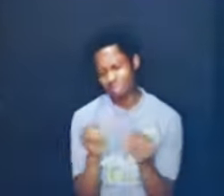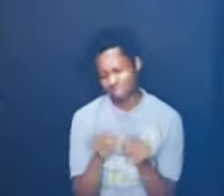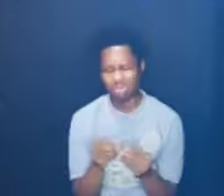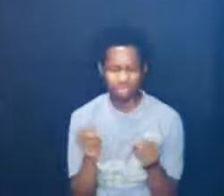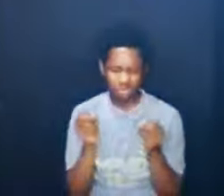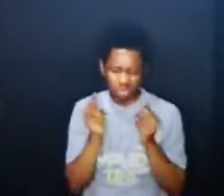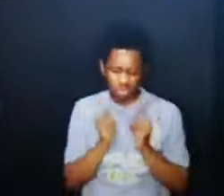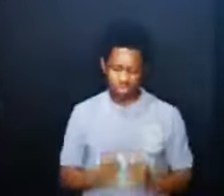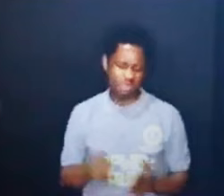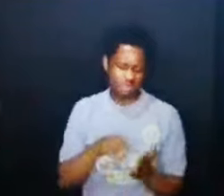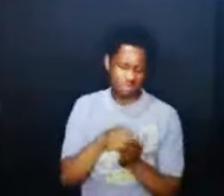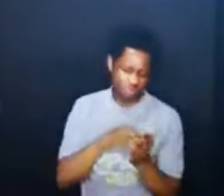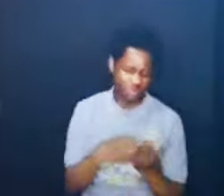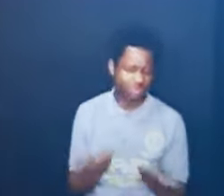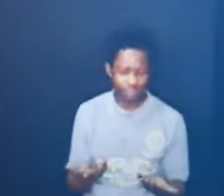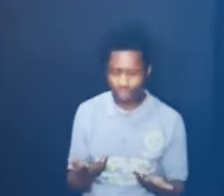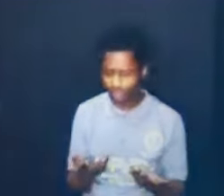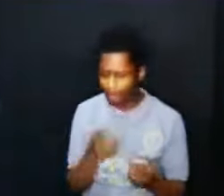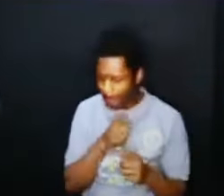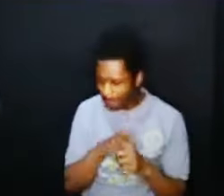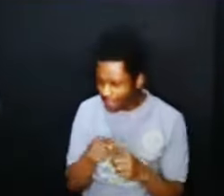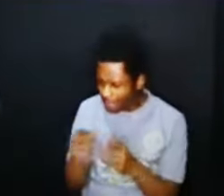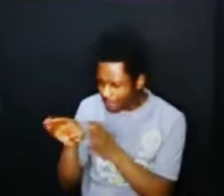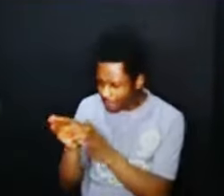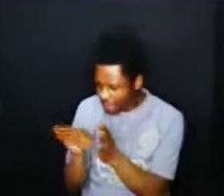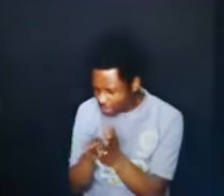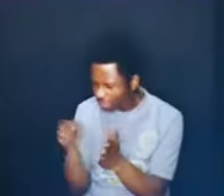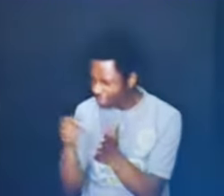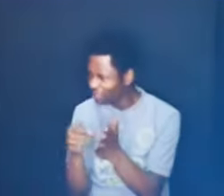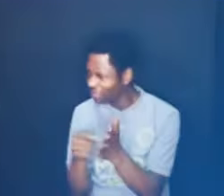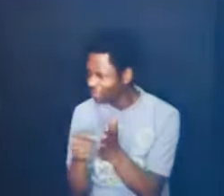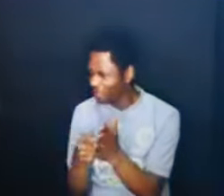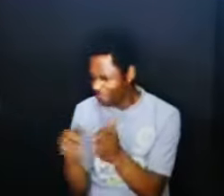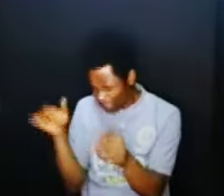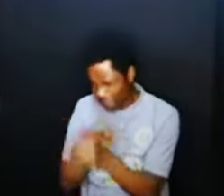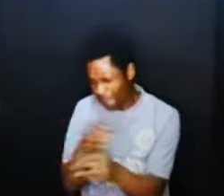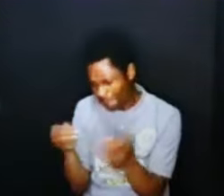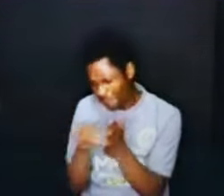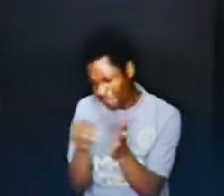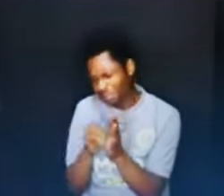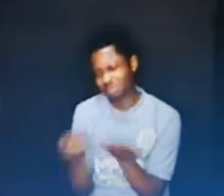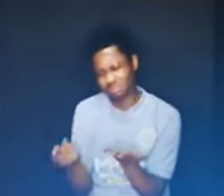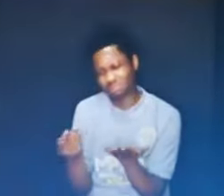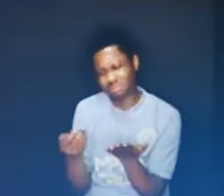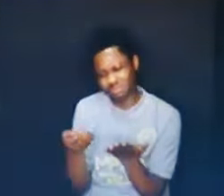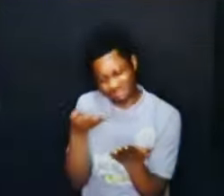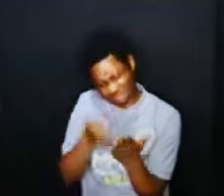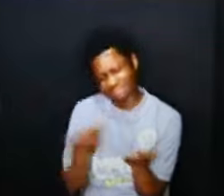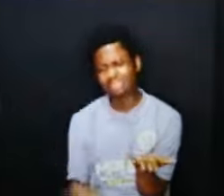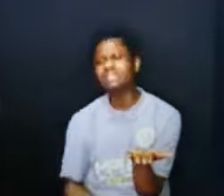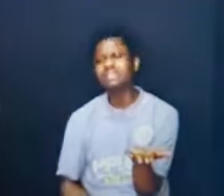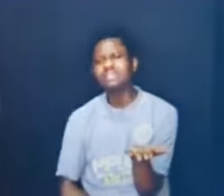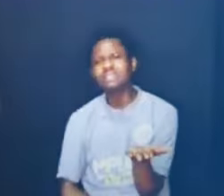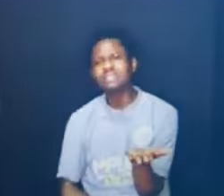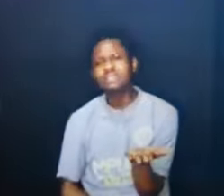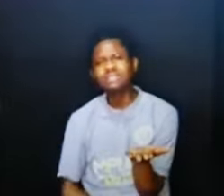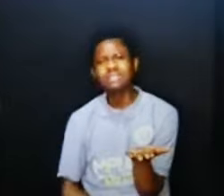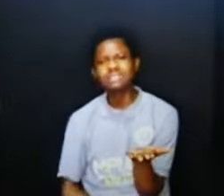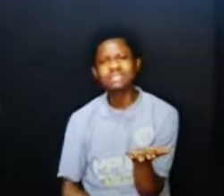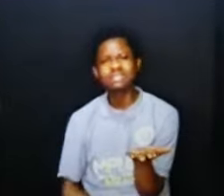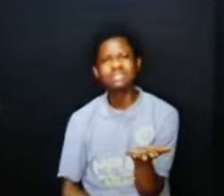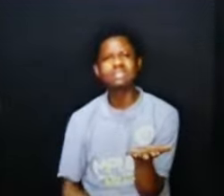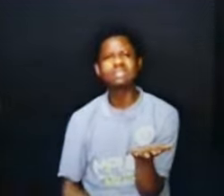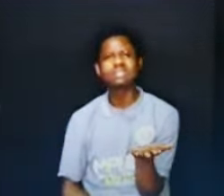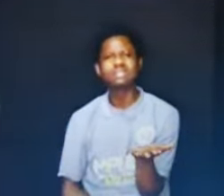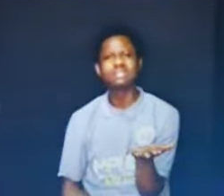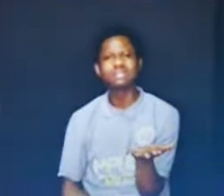scripture. Na wakyere yen se o nipa de Adam na nane yen ye ne bone anati anko nanso wei ayi onyame asem. Then